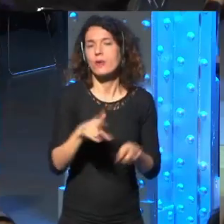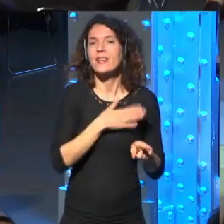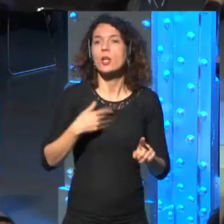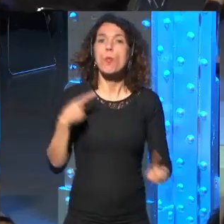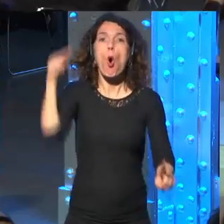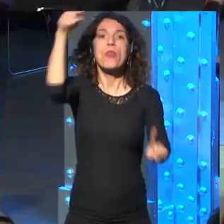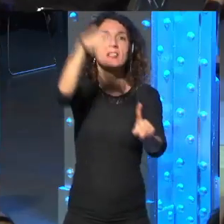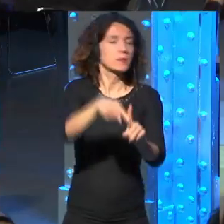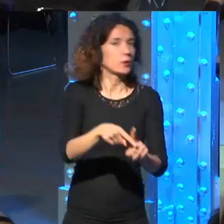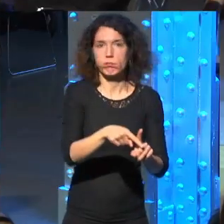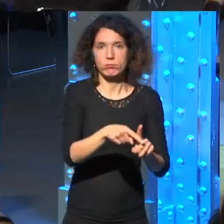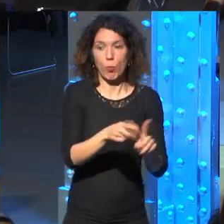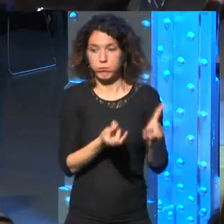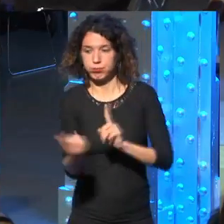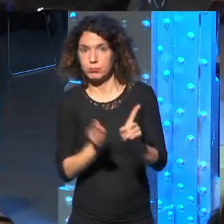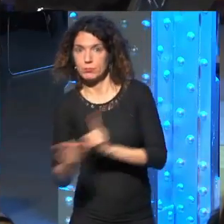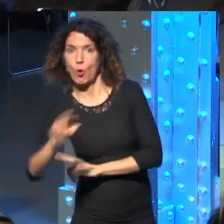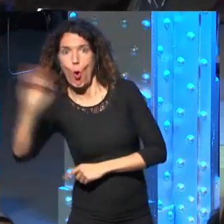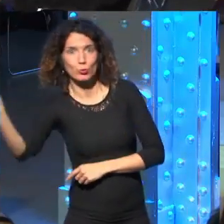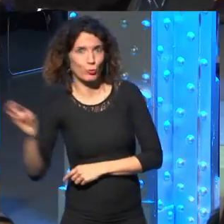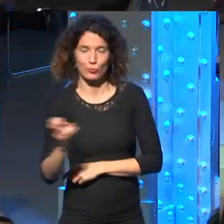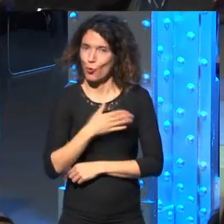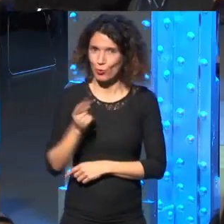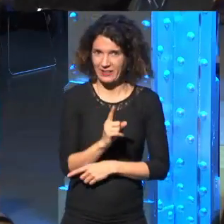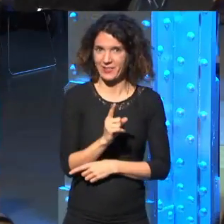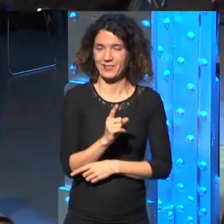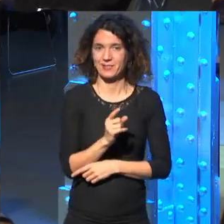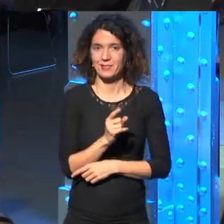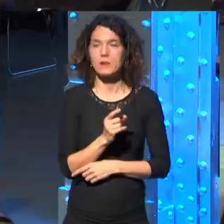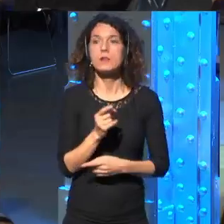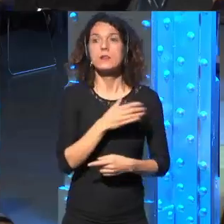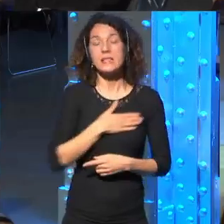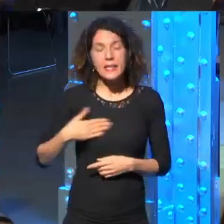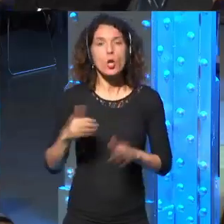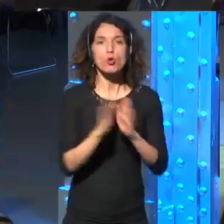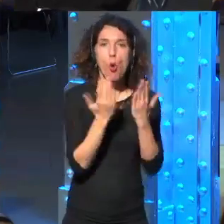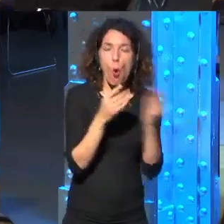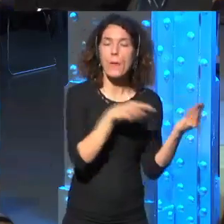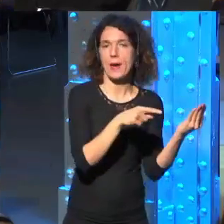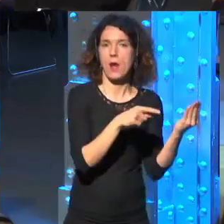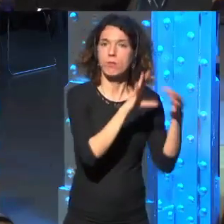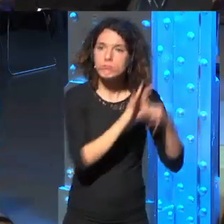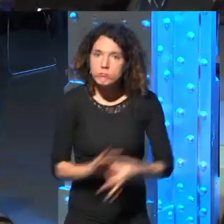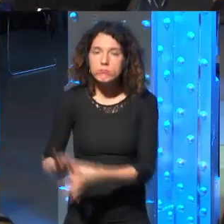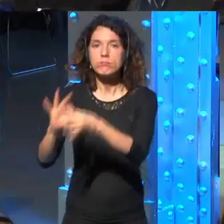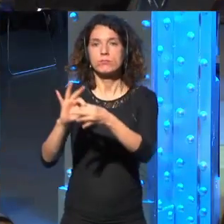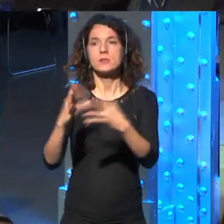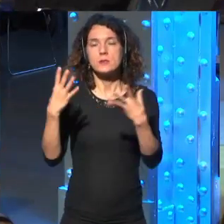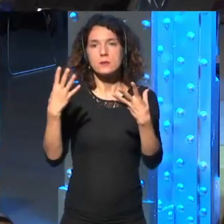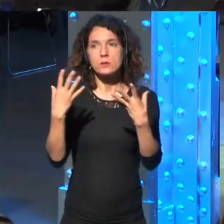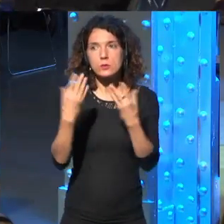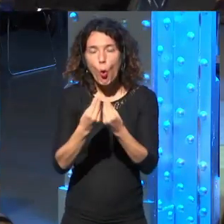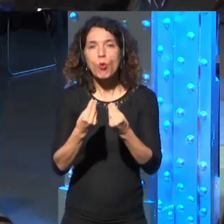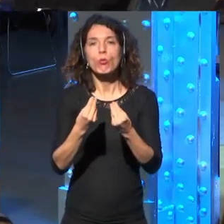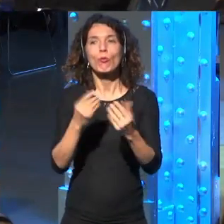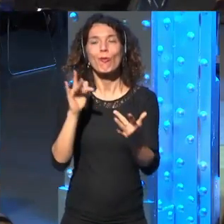maybe I'll write this novel, intertwine it with the relationship between a